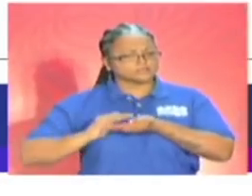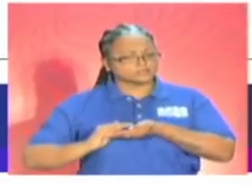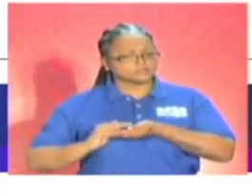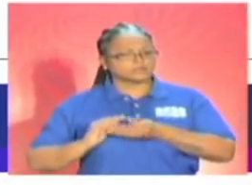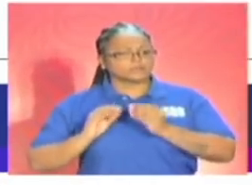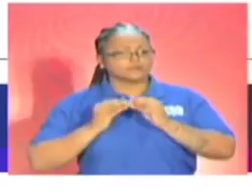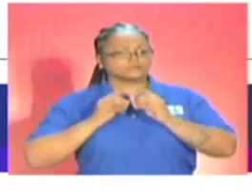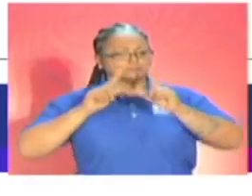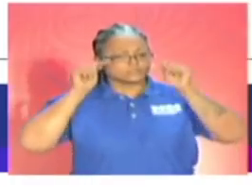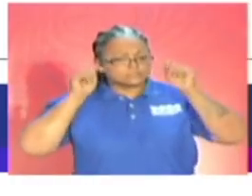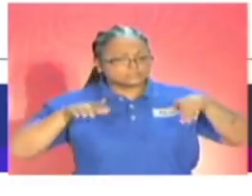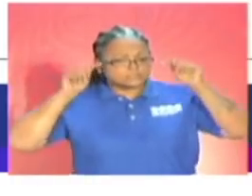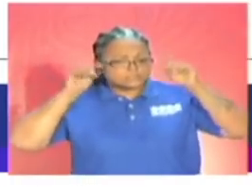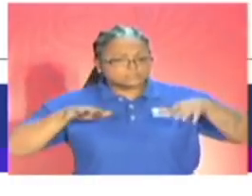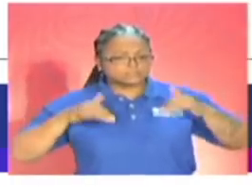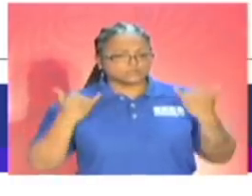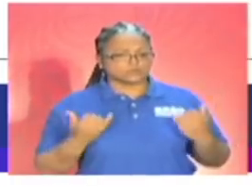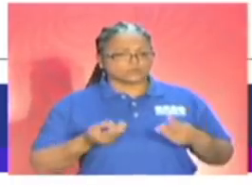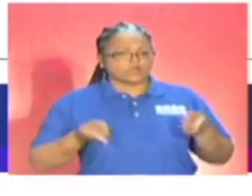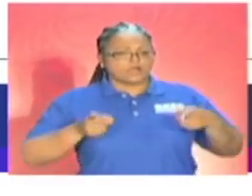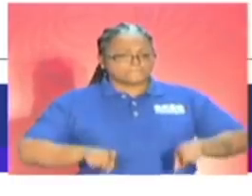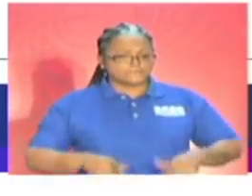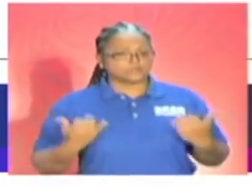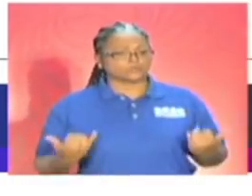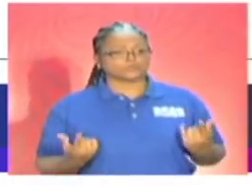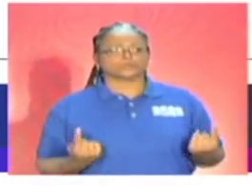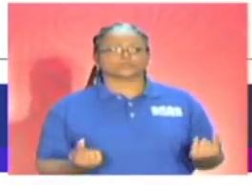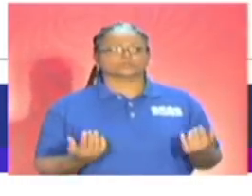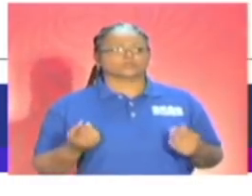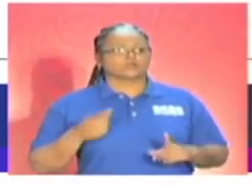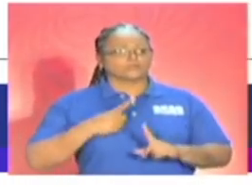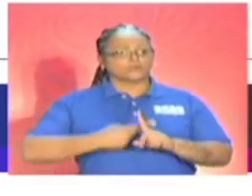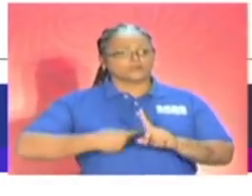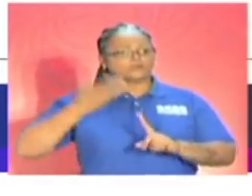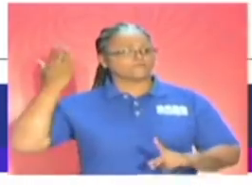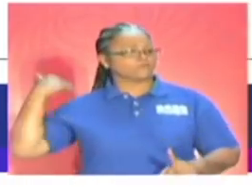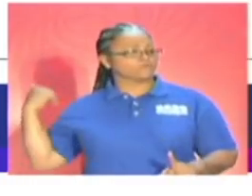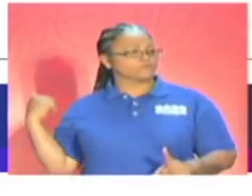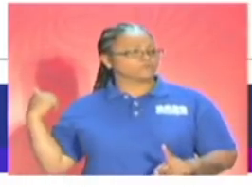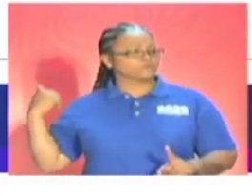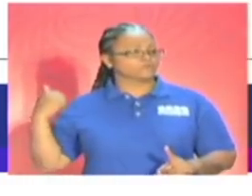conducted in the past month when compared to the previous?